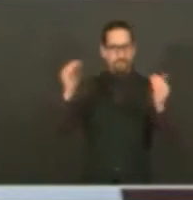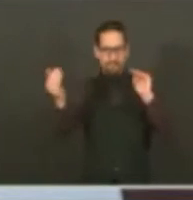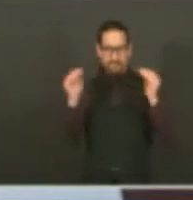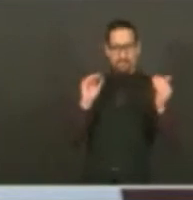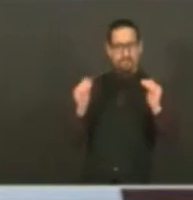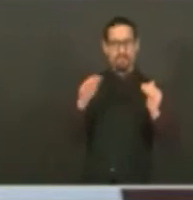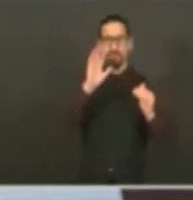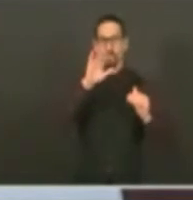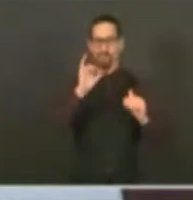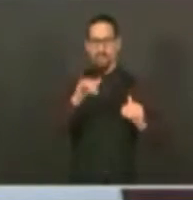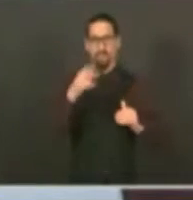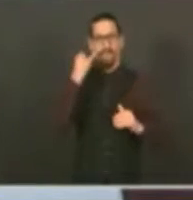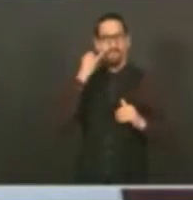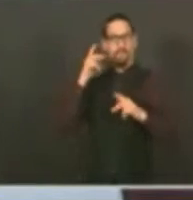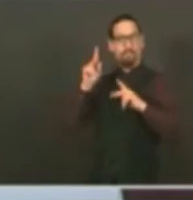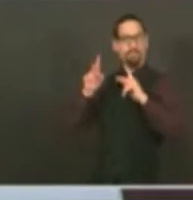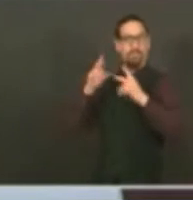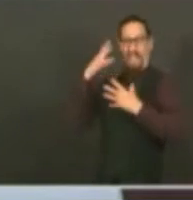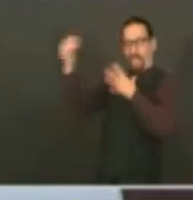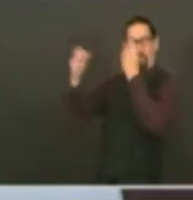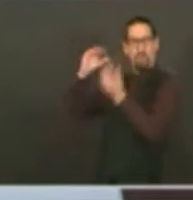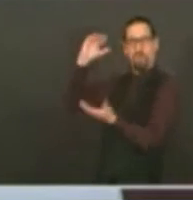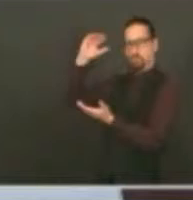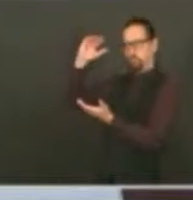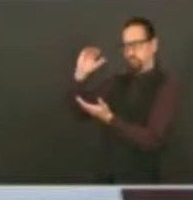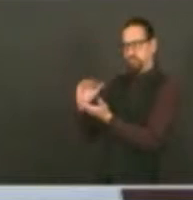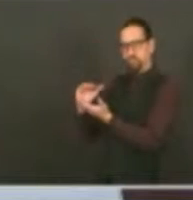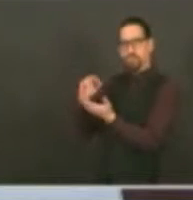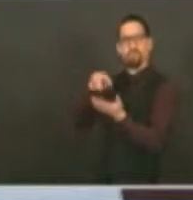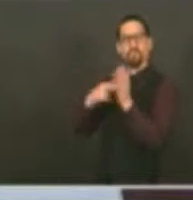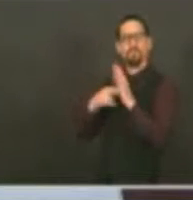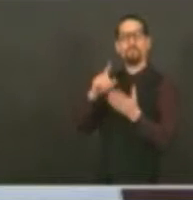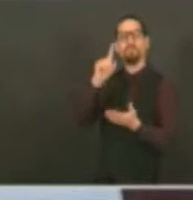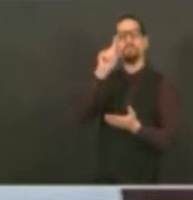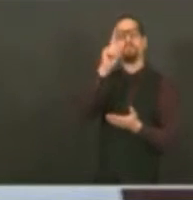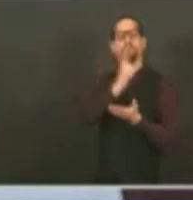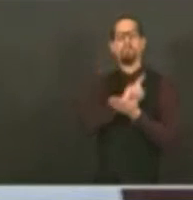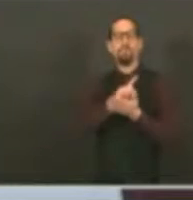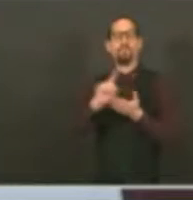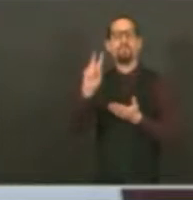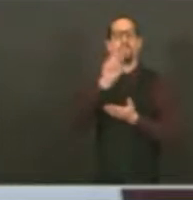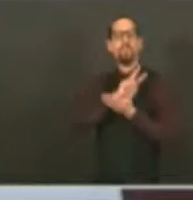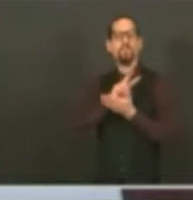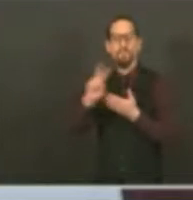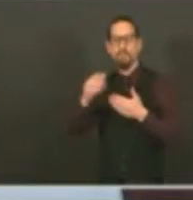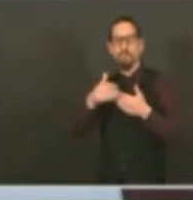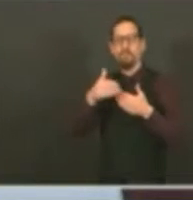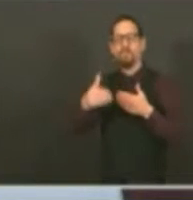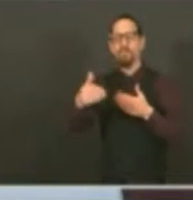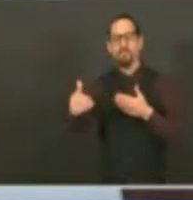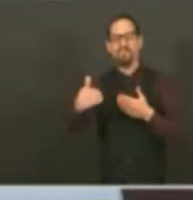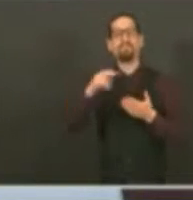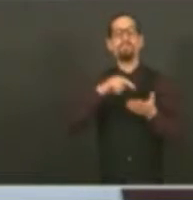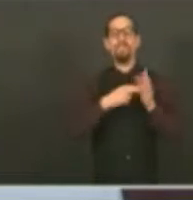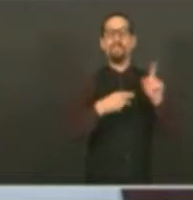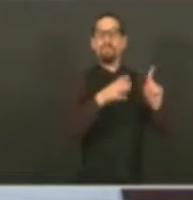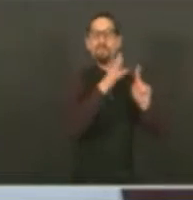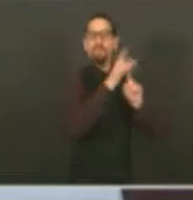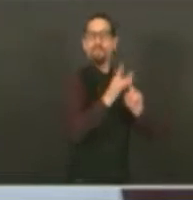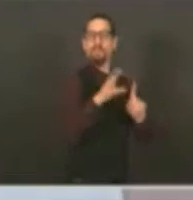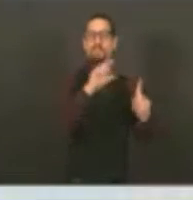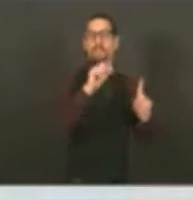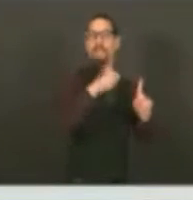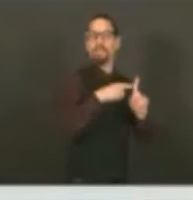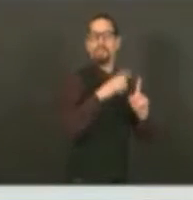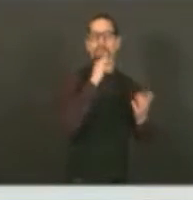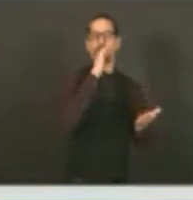down today, we know that the cases will be down in a few weeks. I'm going to ask you please to put the slide up around